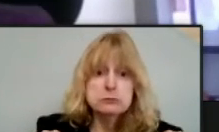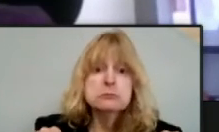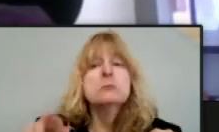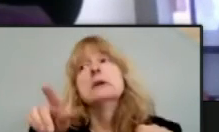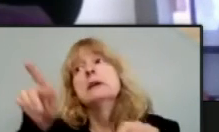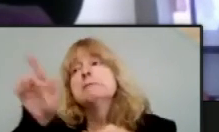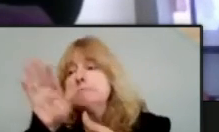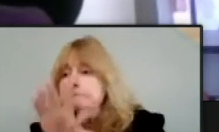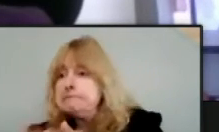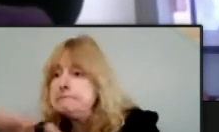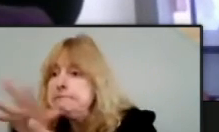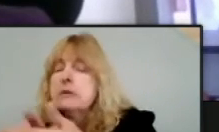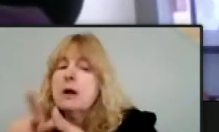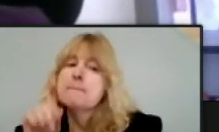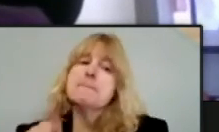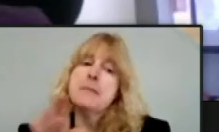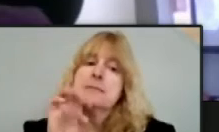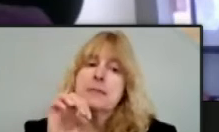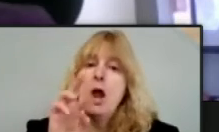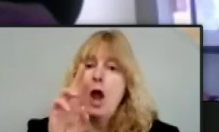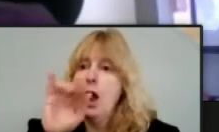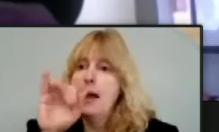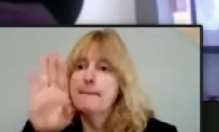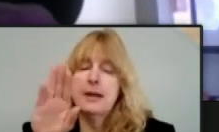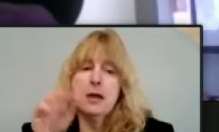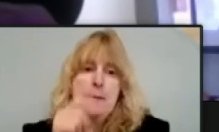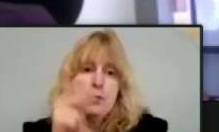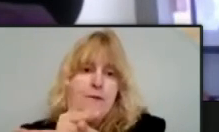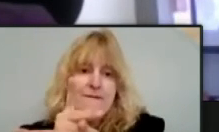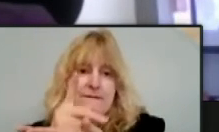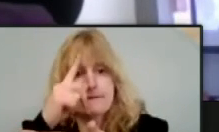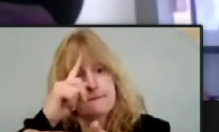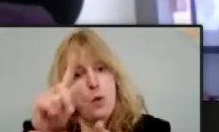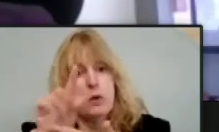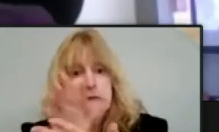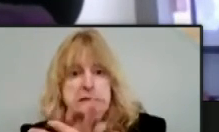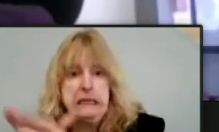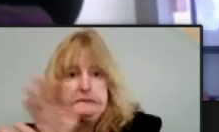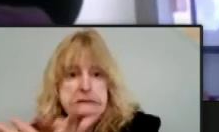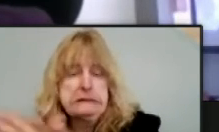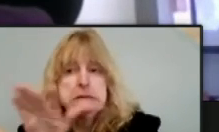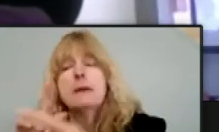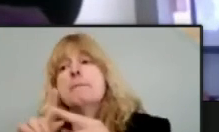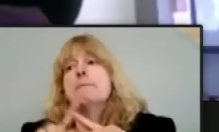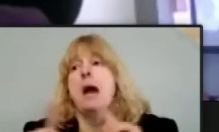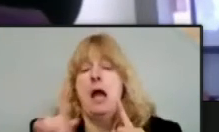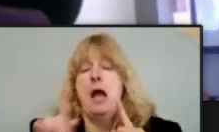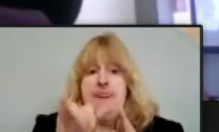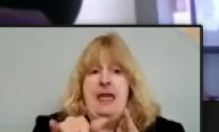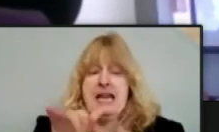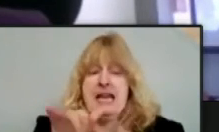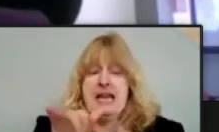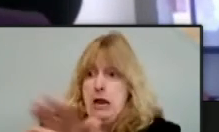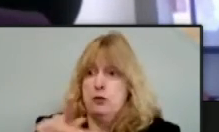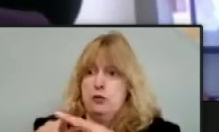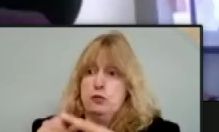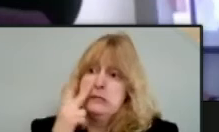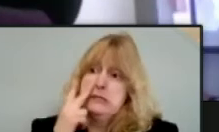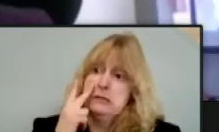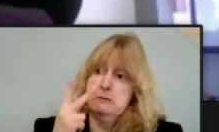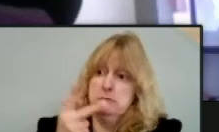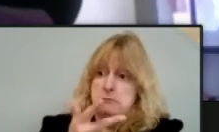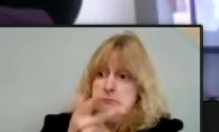has to be IRB approval for these studies, but the studies to look at the effect of vaccine